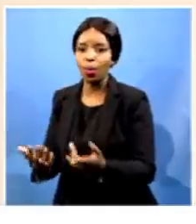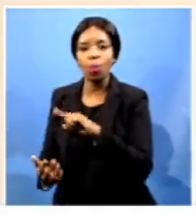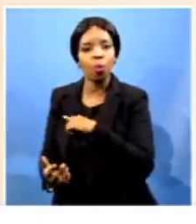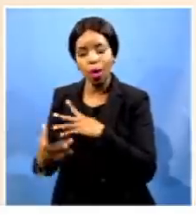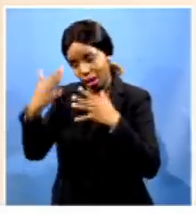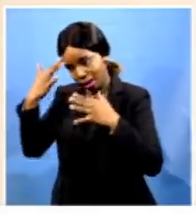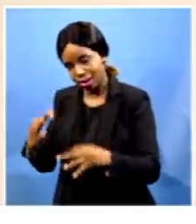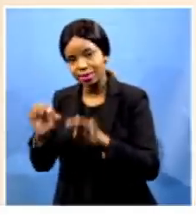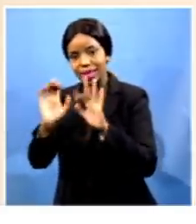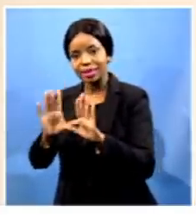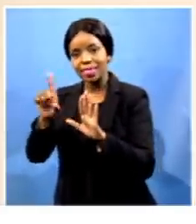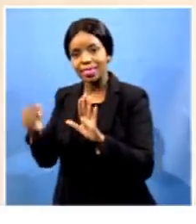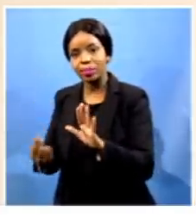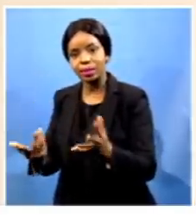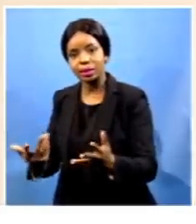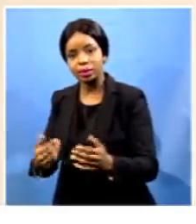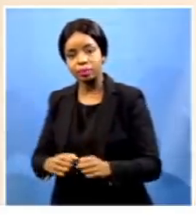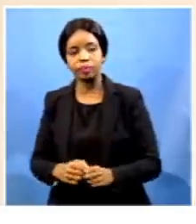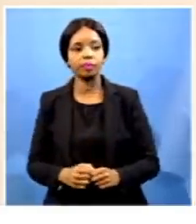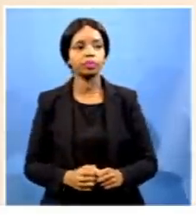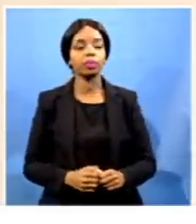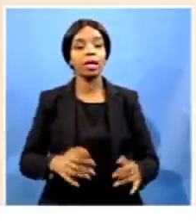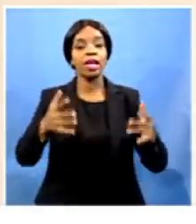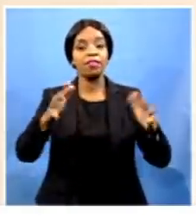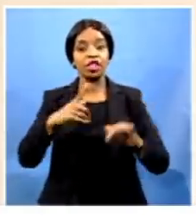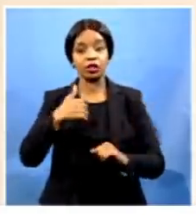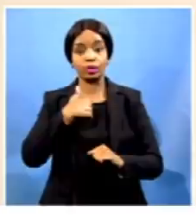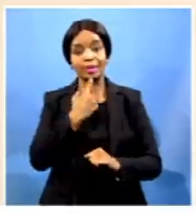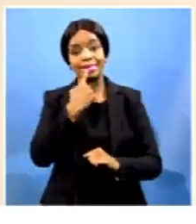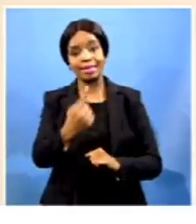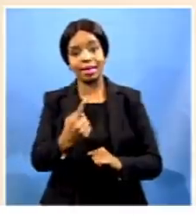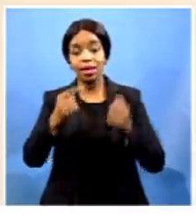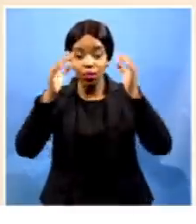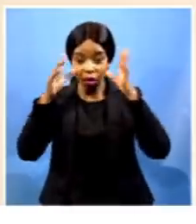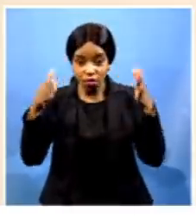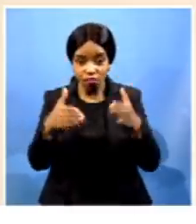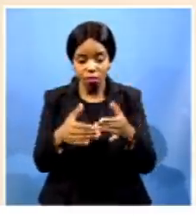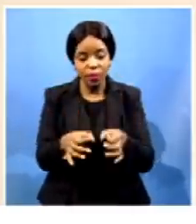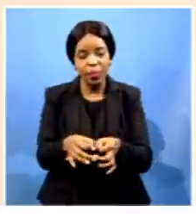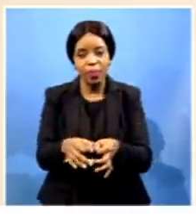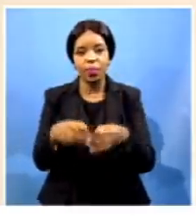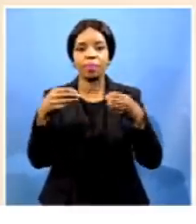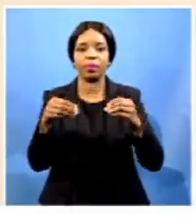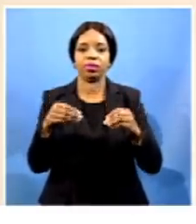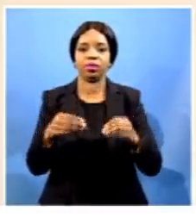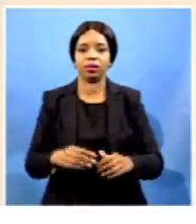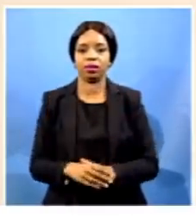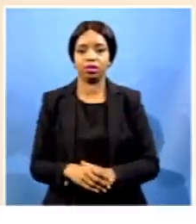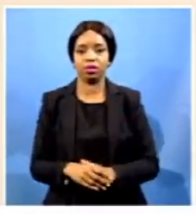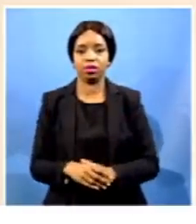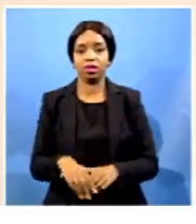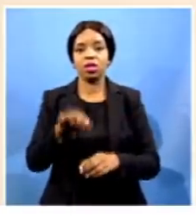we're looking at micro enterprises. So micro enterprises would be, your